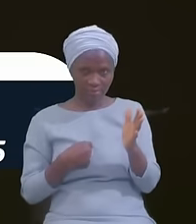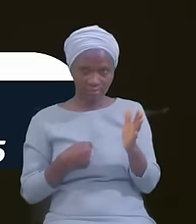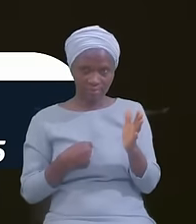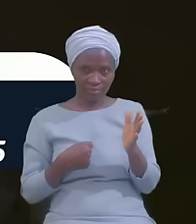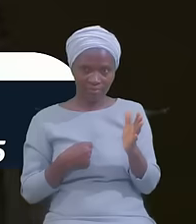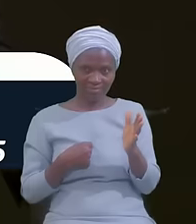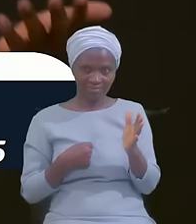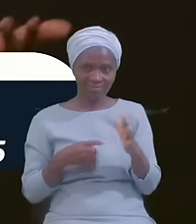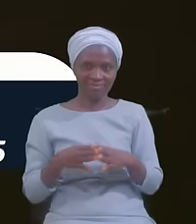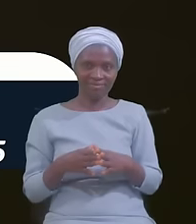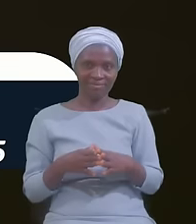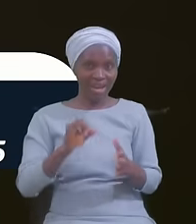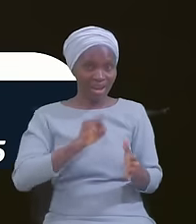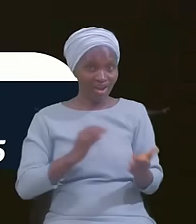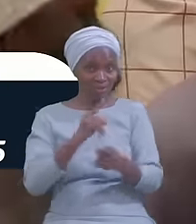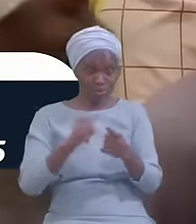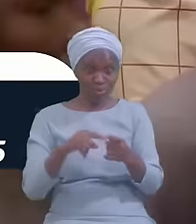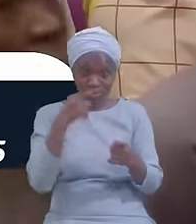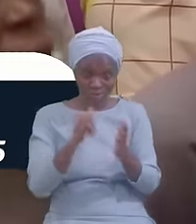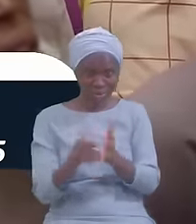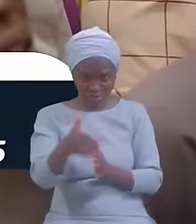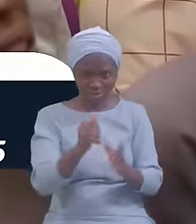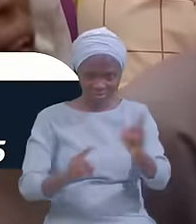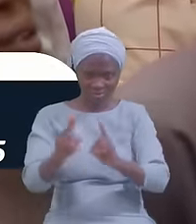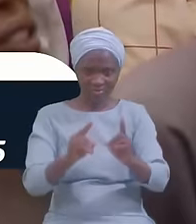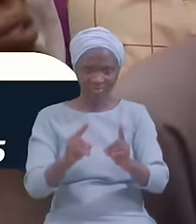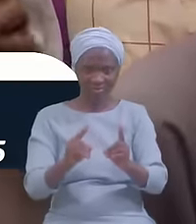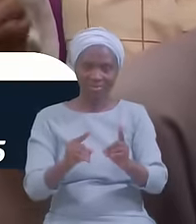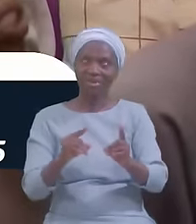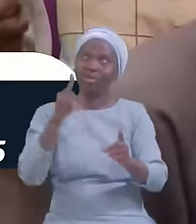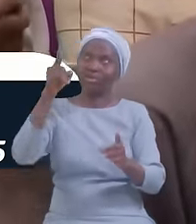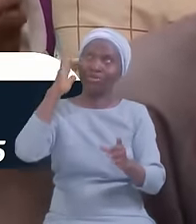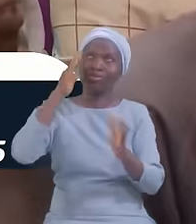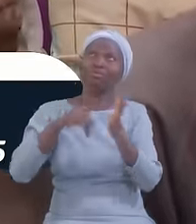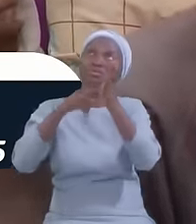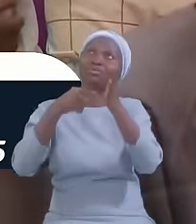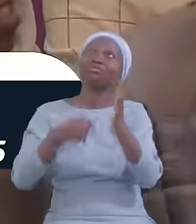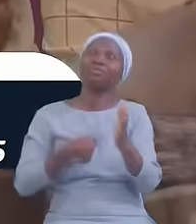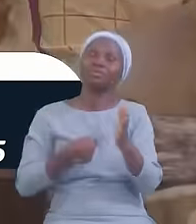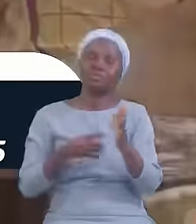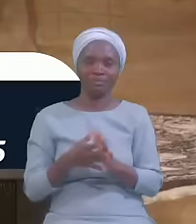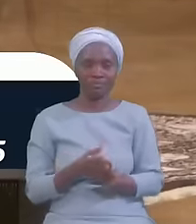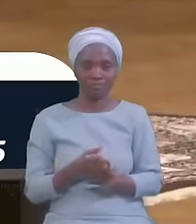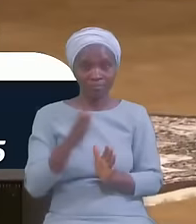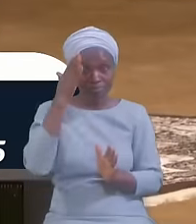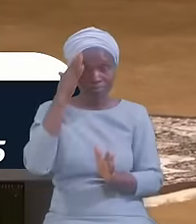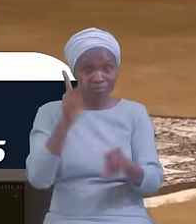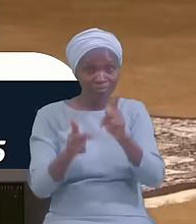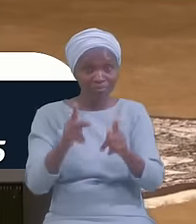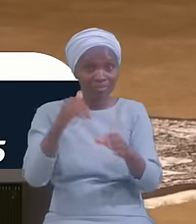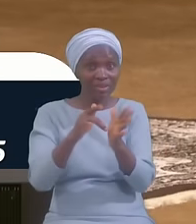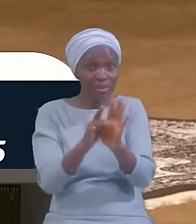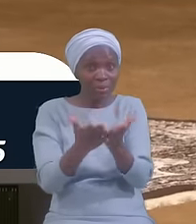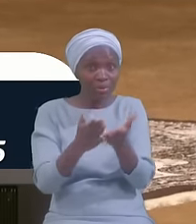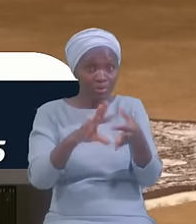I wanted you to say that for yourself. You see, those people in Bible days, that's